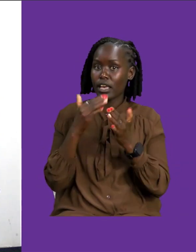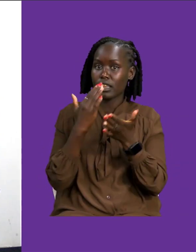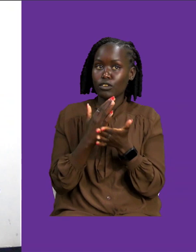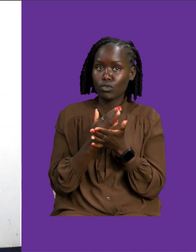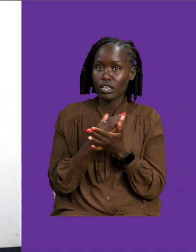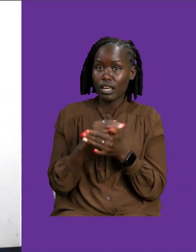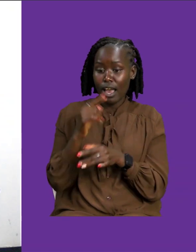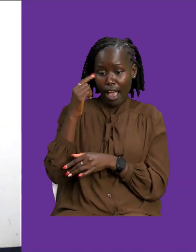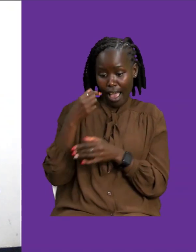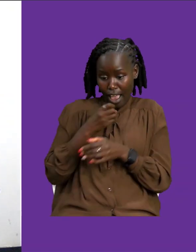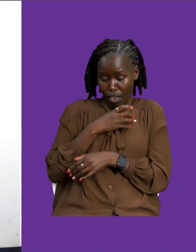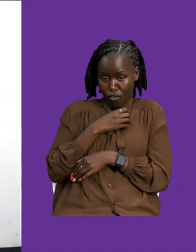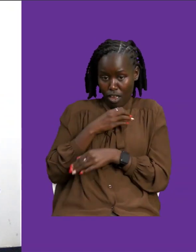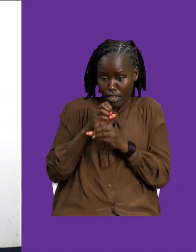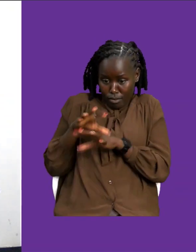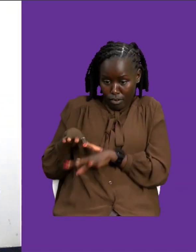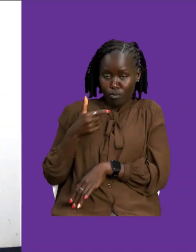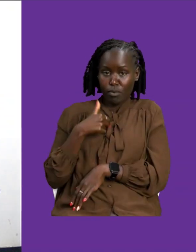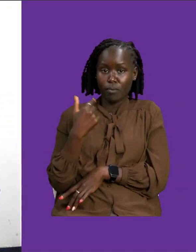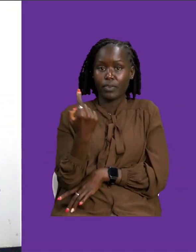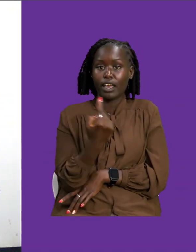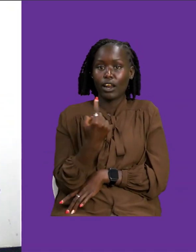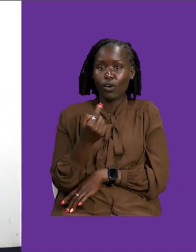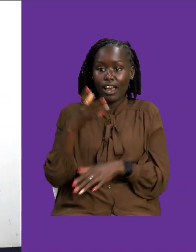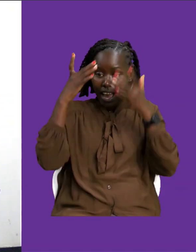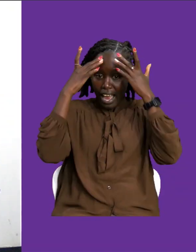alone. So I decided to lie to them.